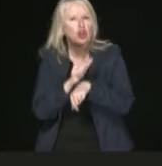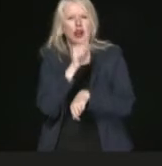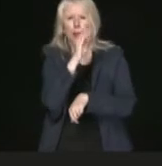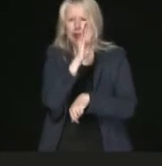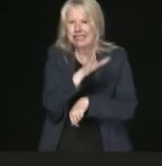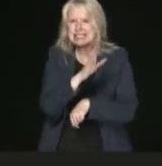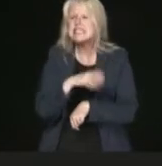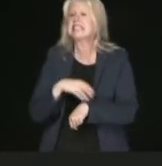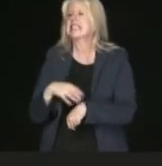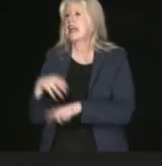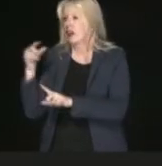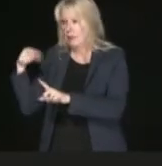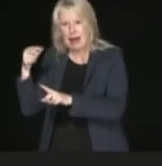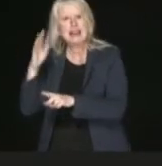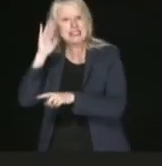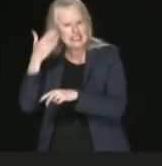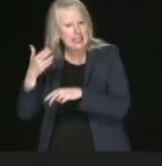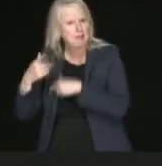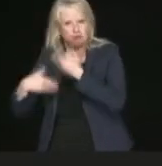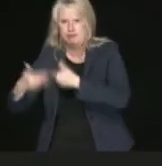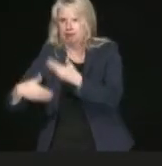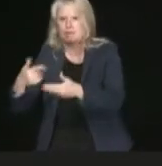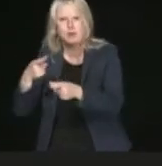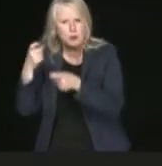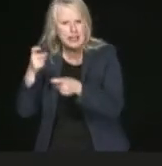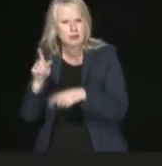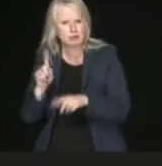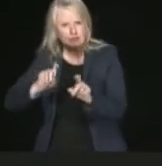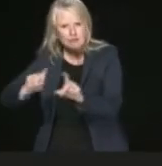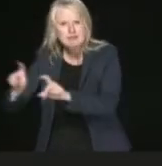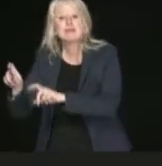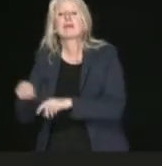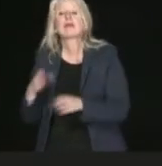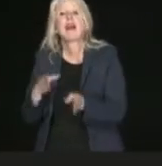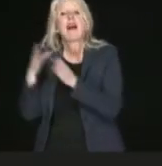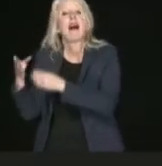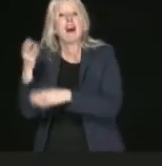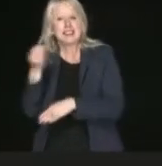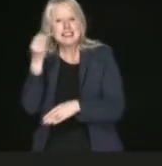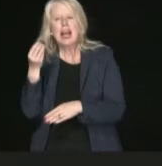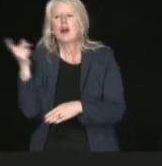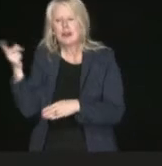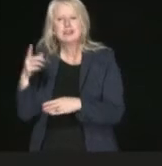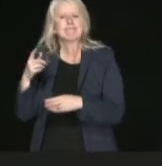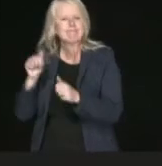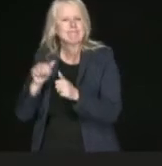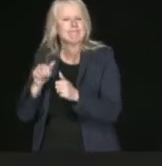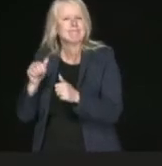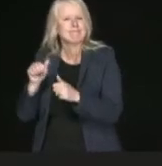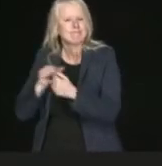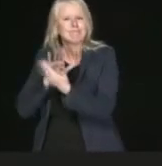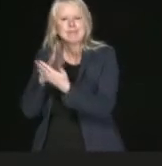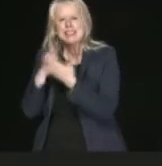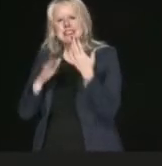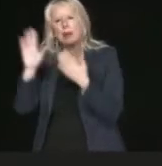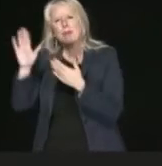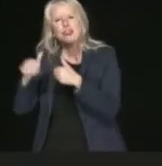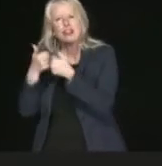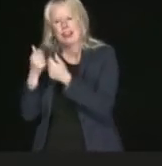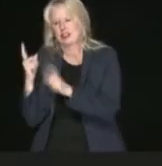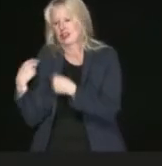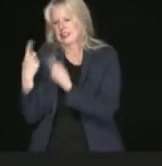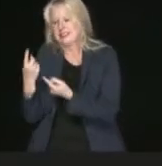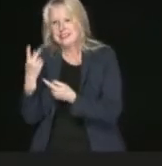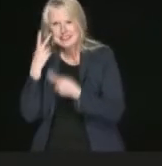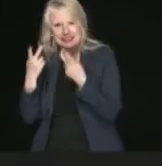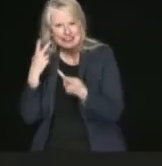Quebec is coming a long way very quickly, and Ontario is addressing some of the challenges that they've faced over the coming